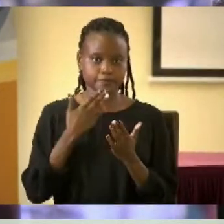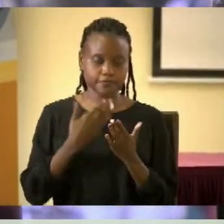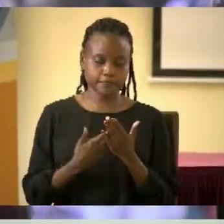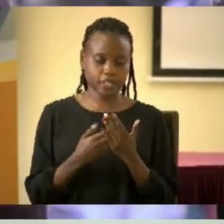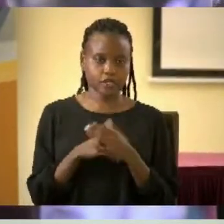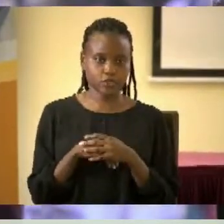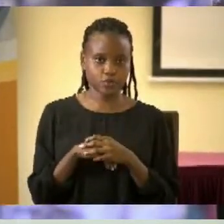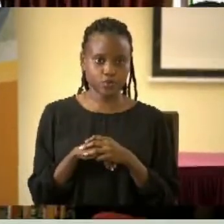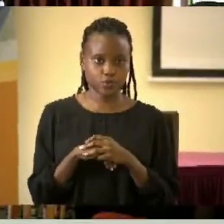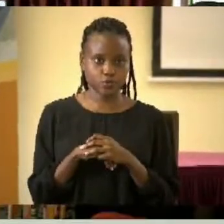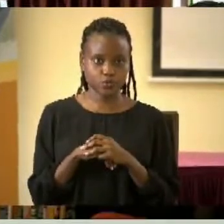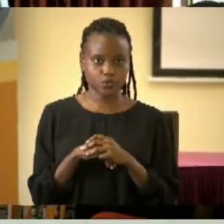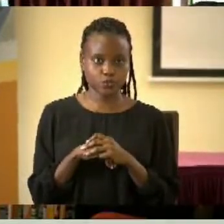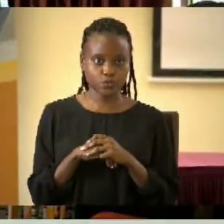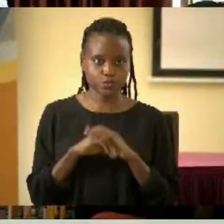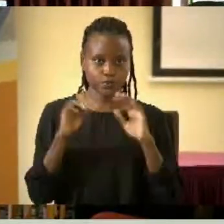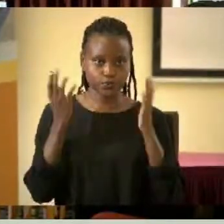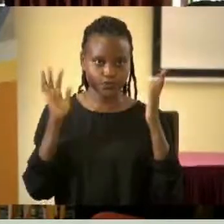much.